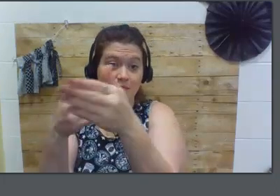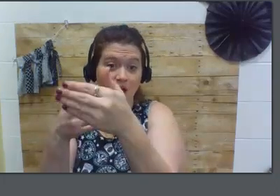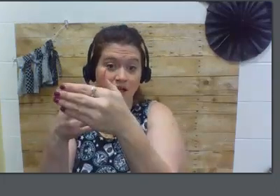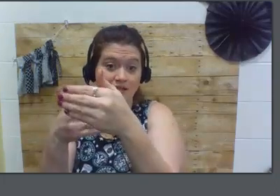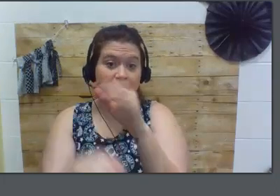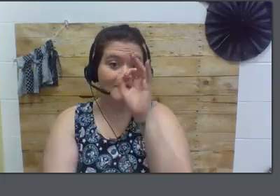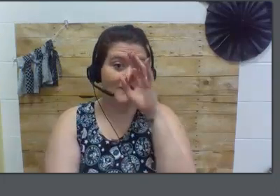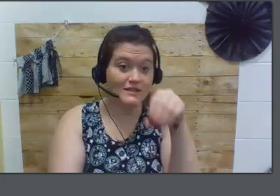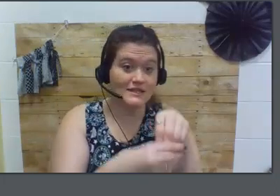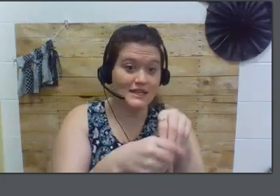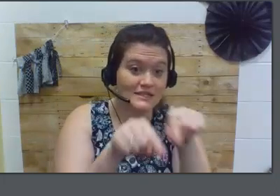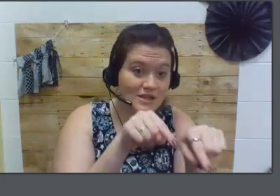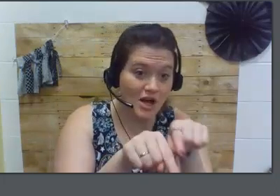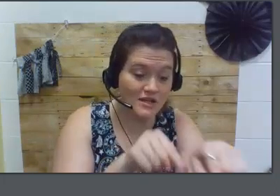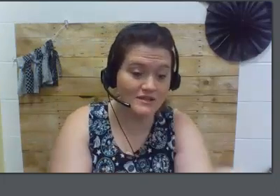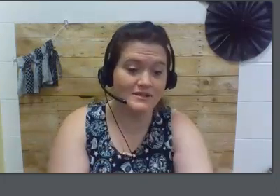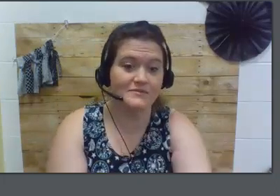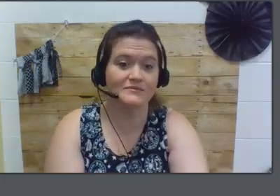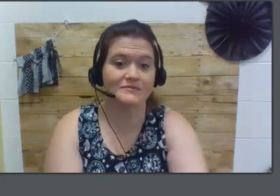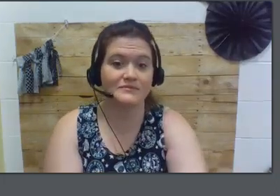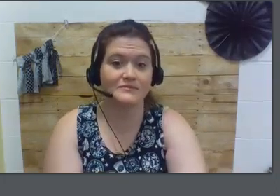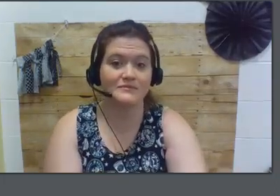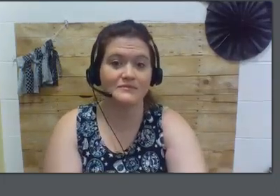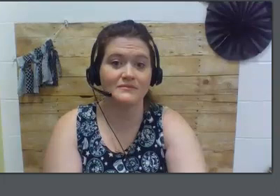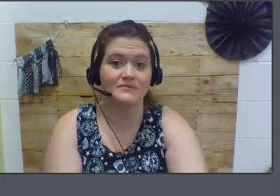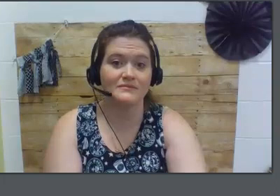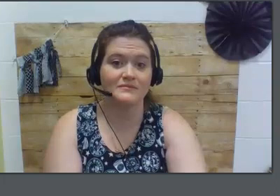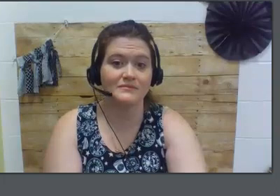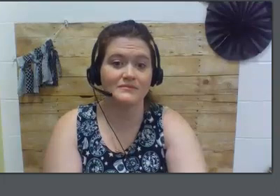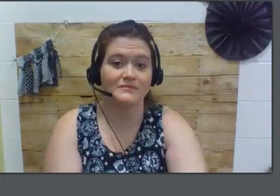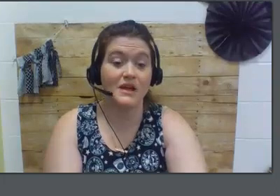Knocks in box, fox in socks.